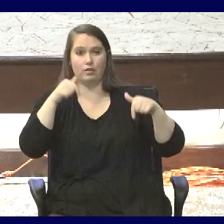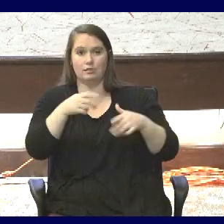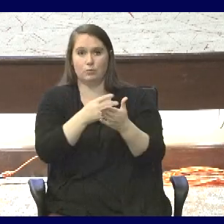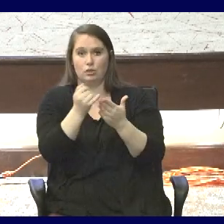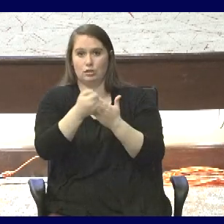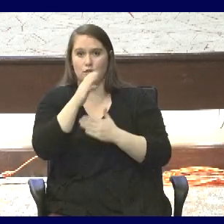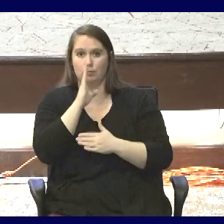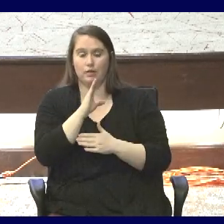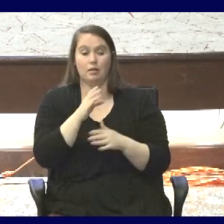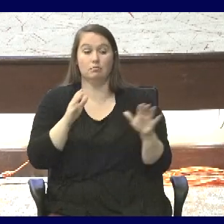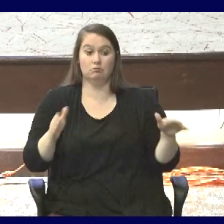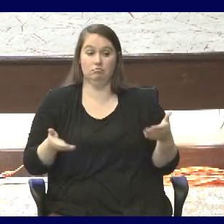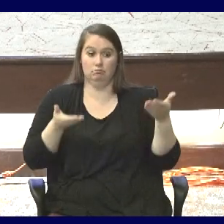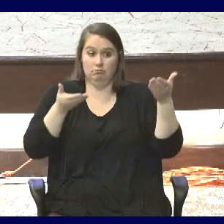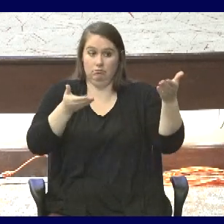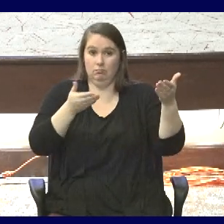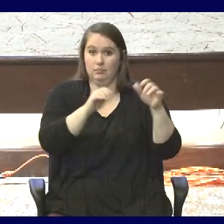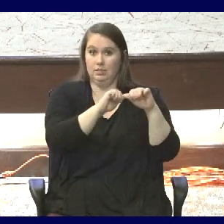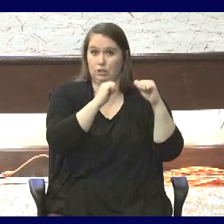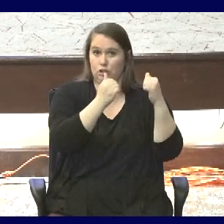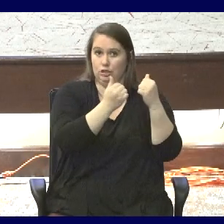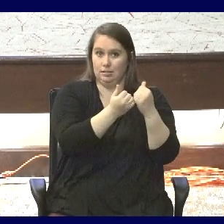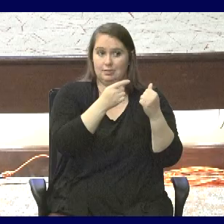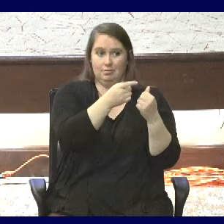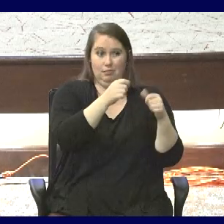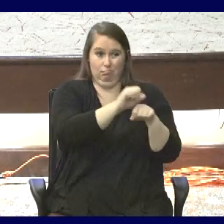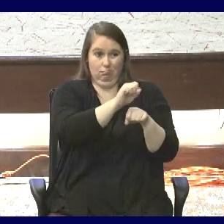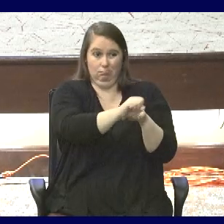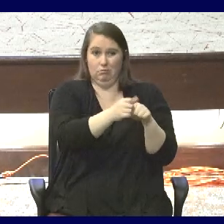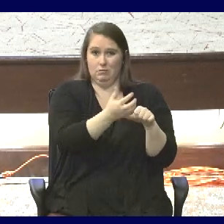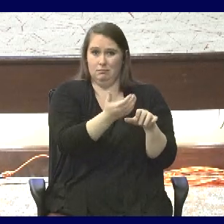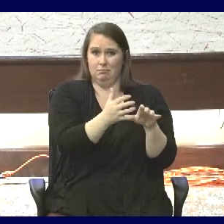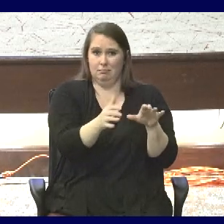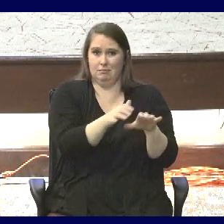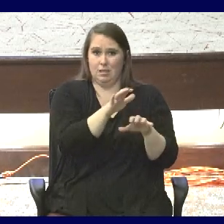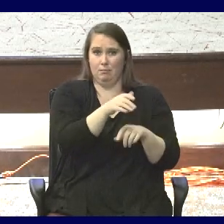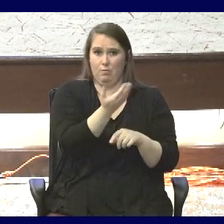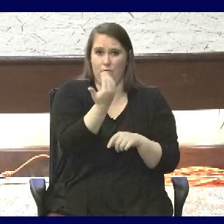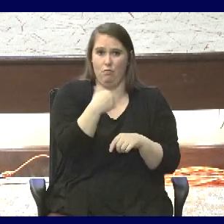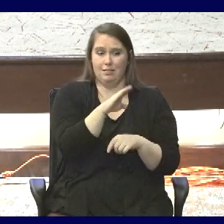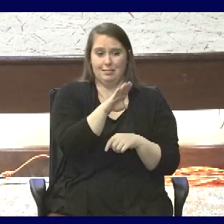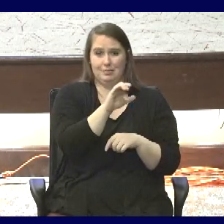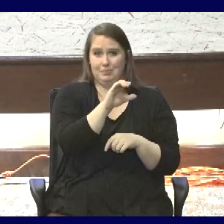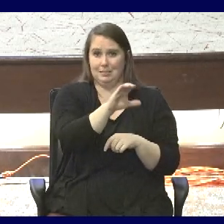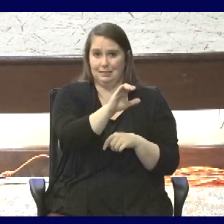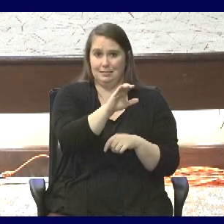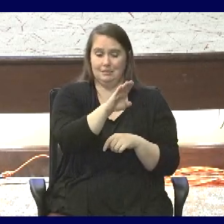provide an introduction to the agency and the work they have done with the CVB team so far,